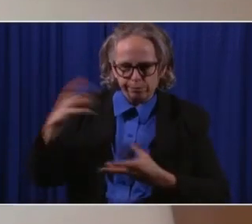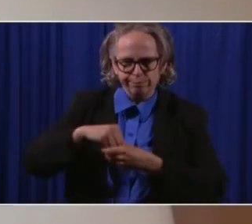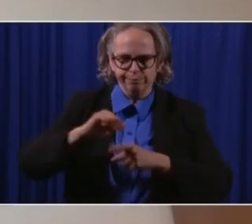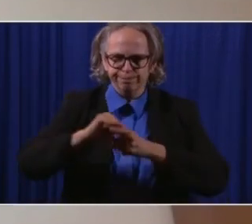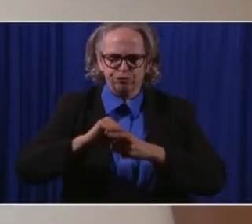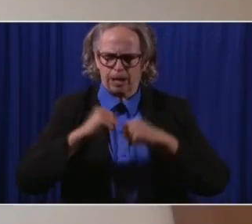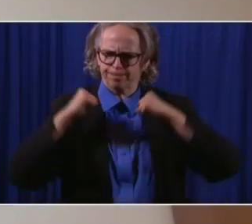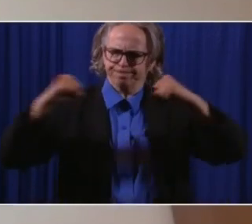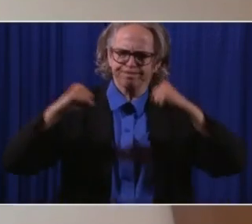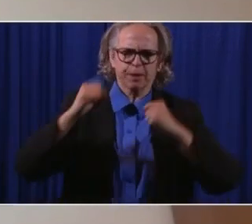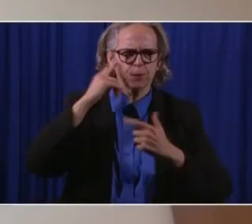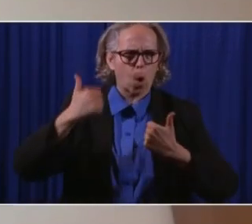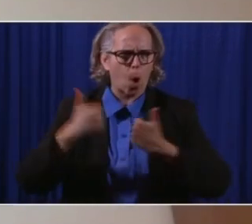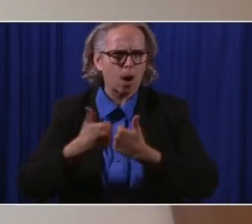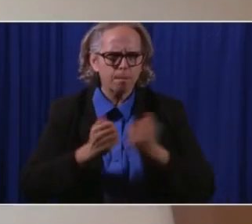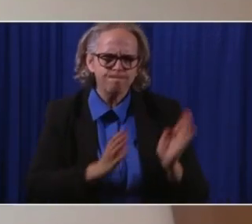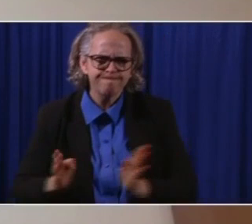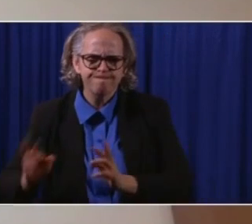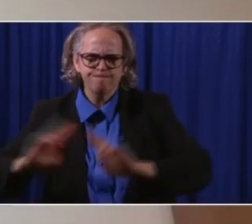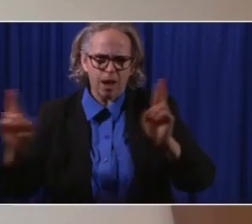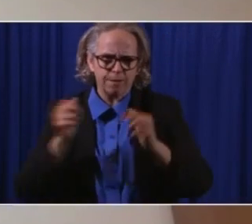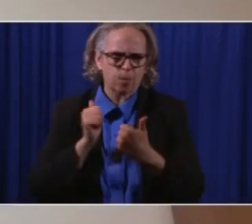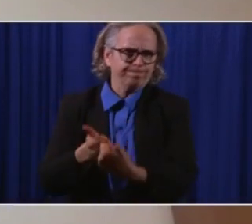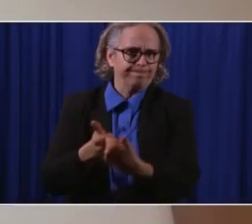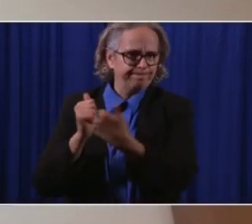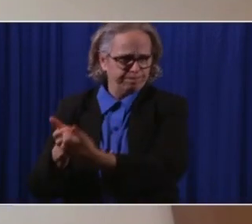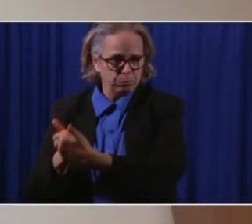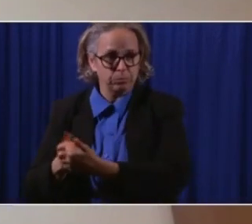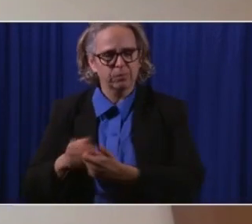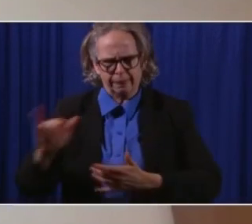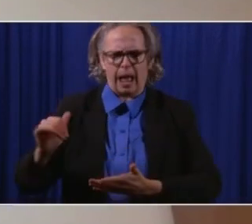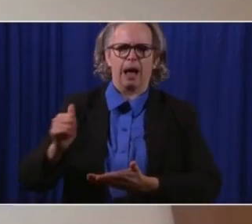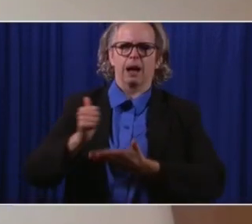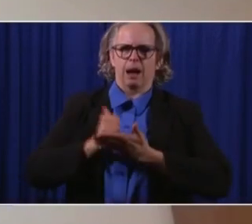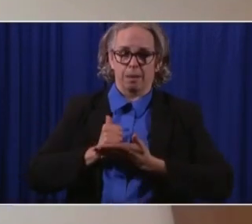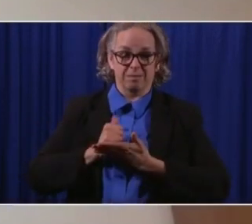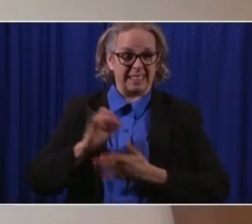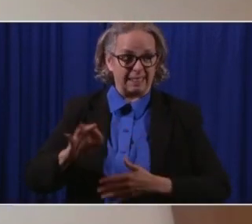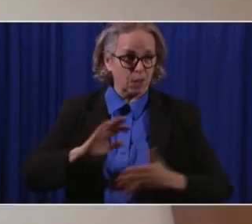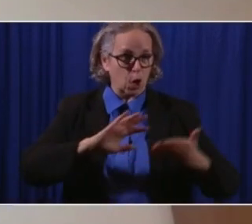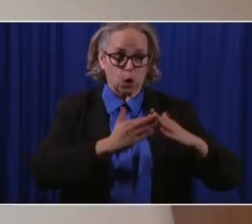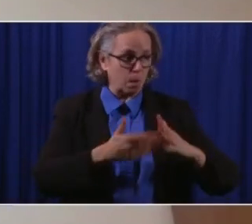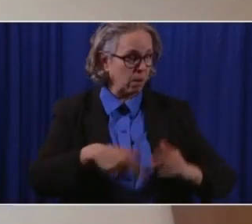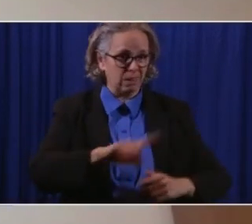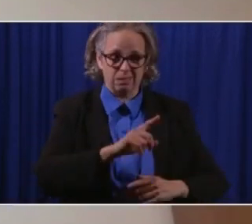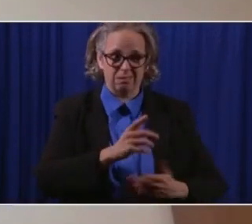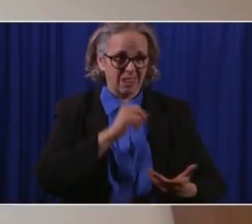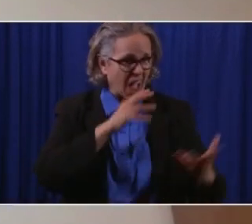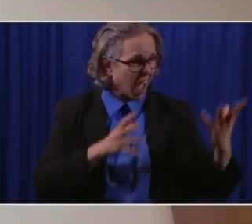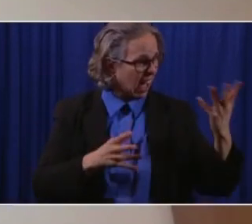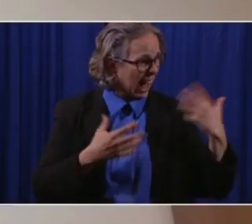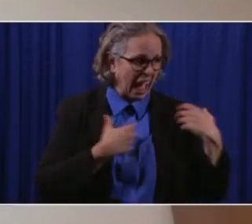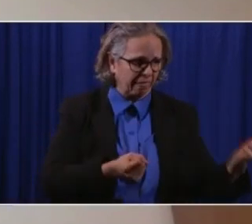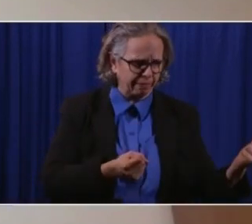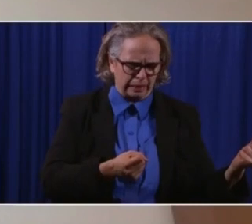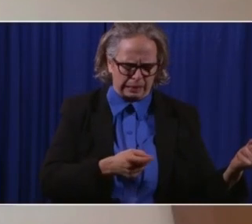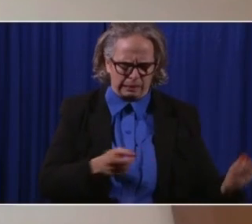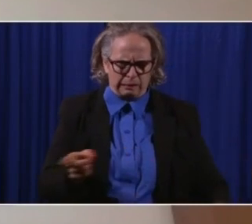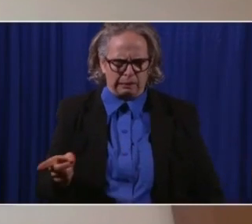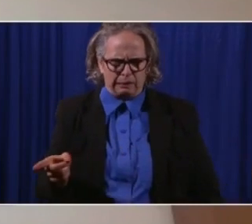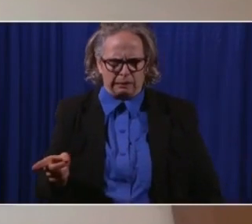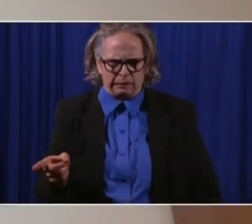that makes a large difference for us. When the community does not have a healthy environment, when we see a large infectivity rate, we